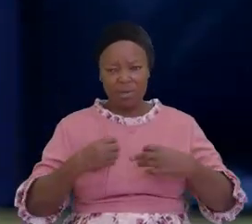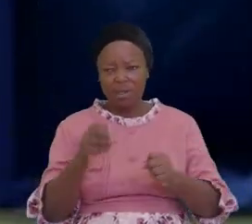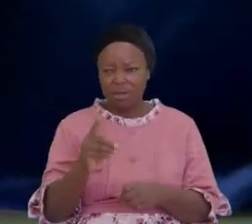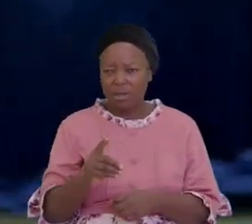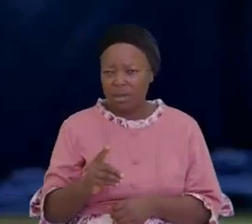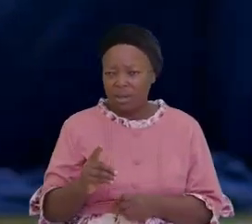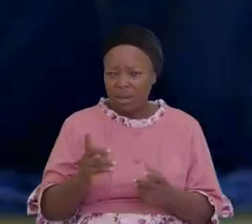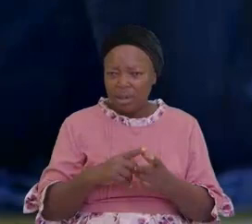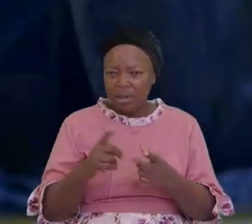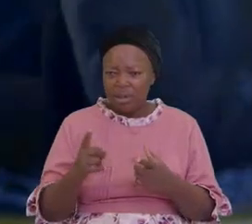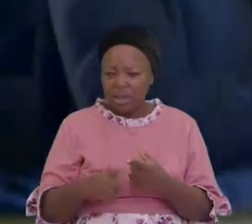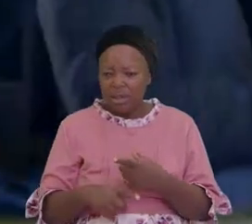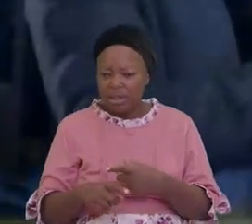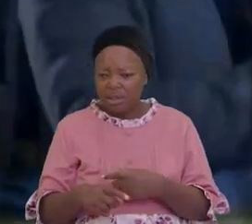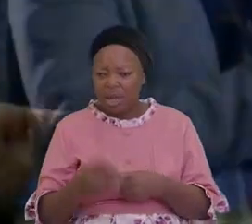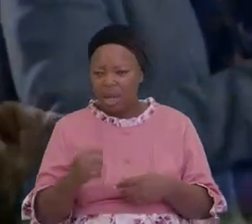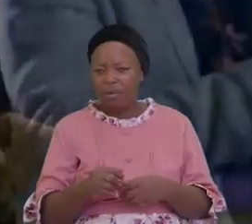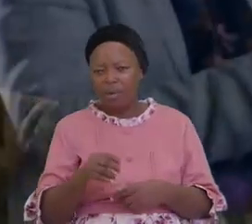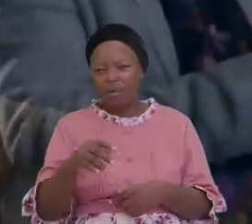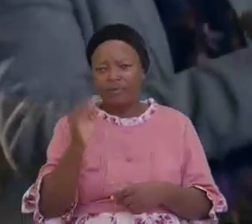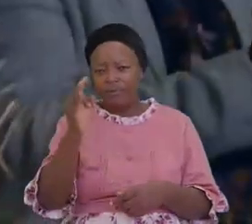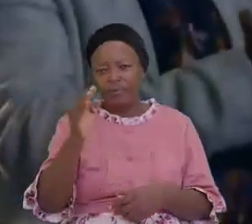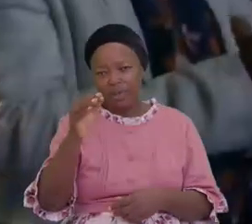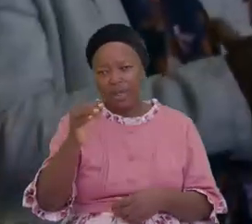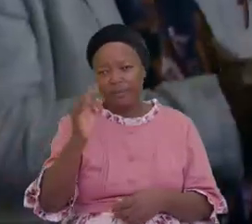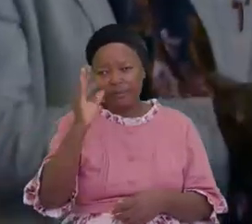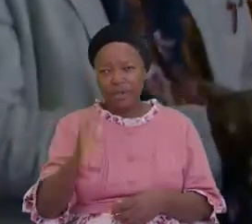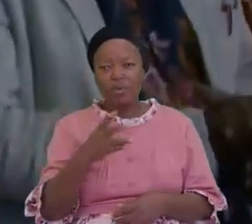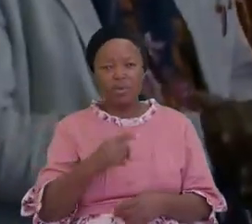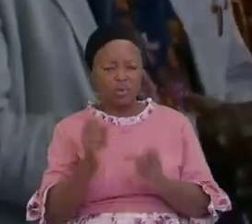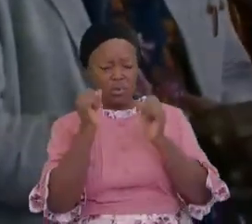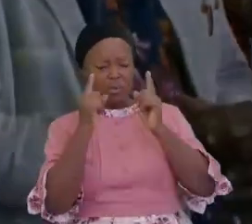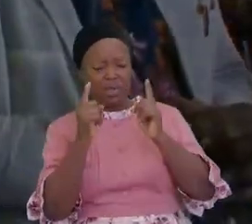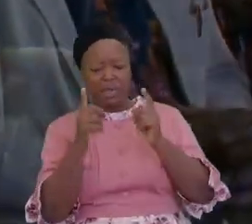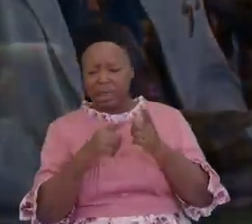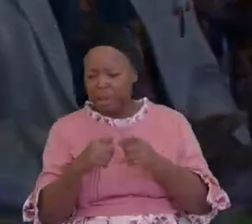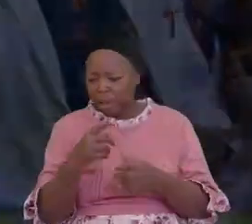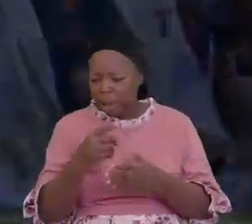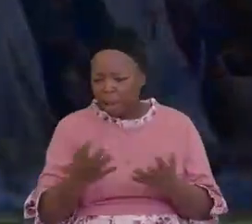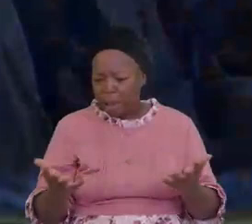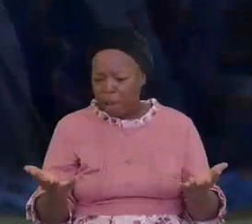I said, what? I said, tell me the truth.